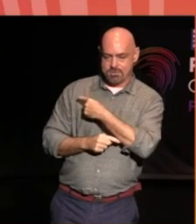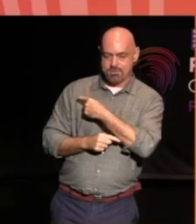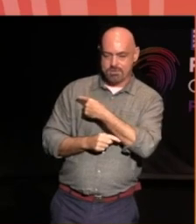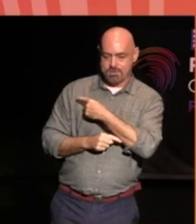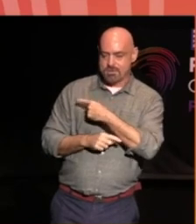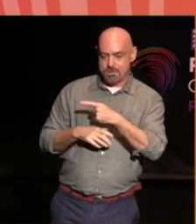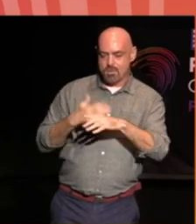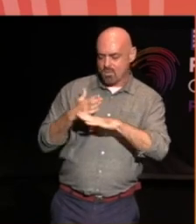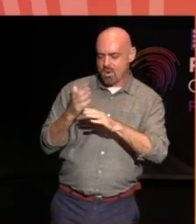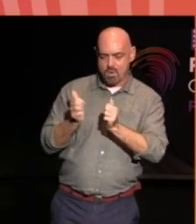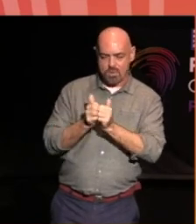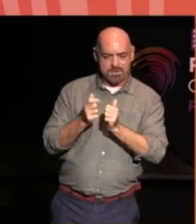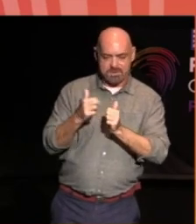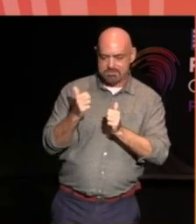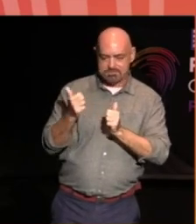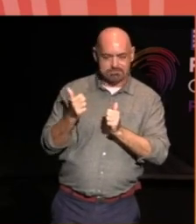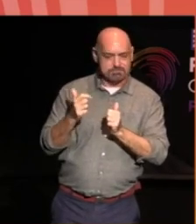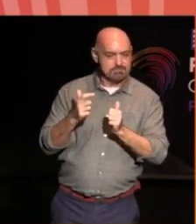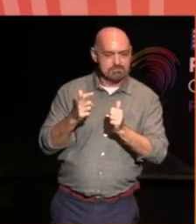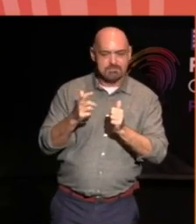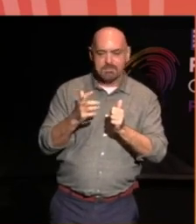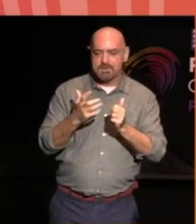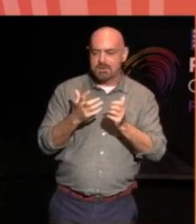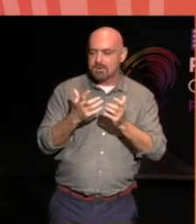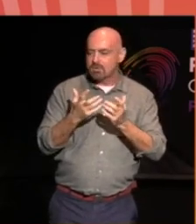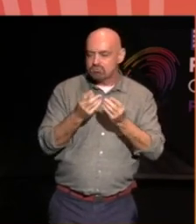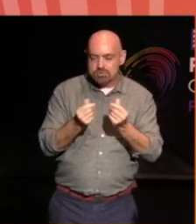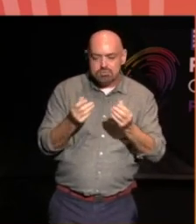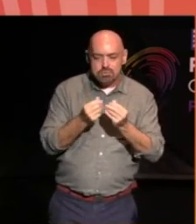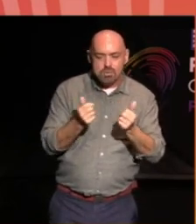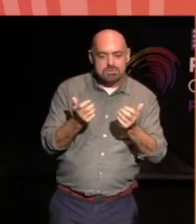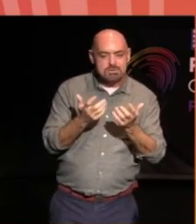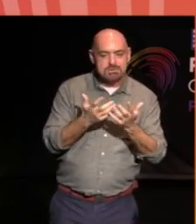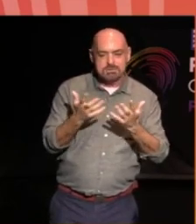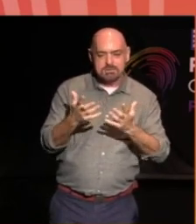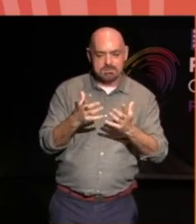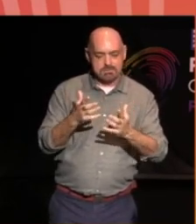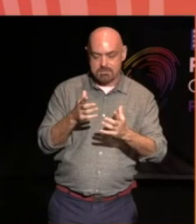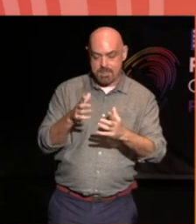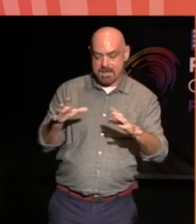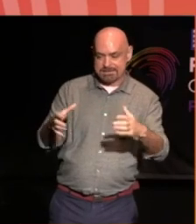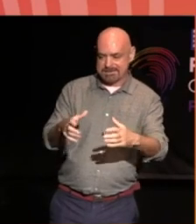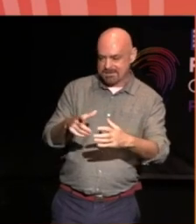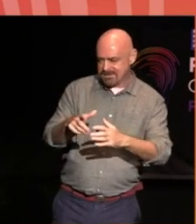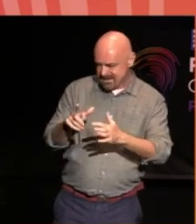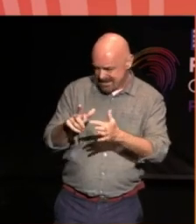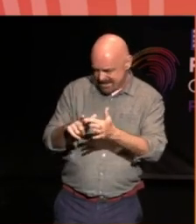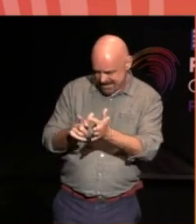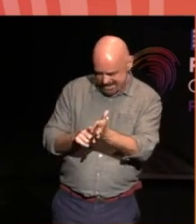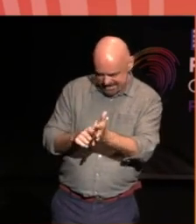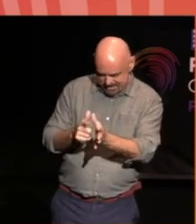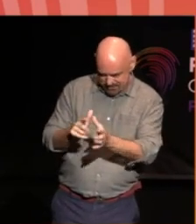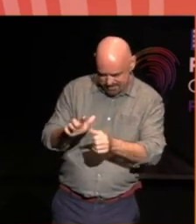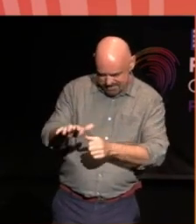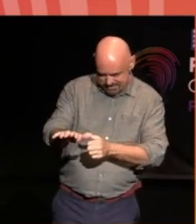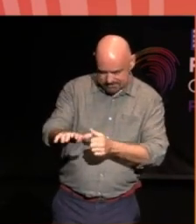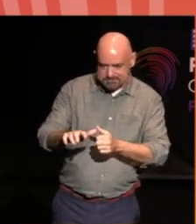going to be working with assets, resources, programs built by an extraordinary team. I'm looking at Ella over there.